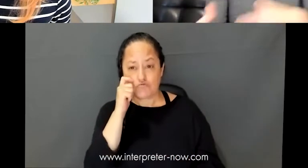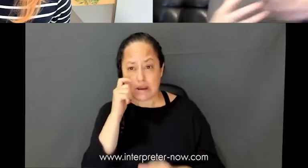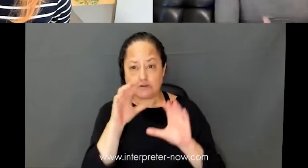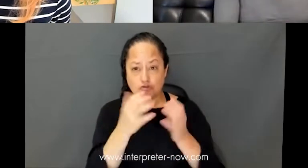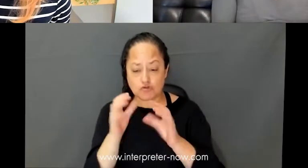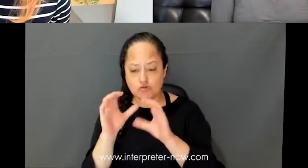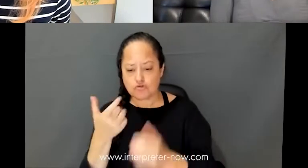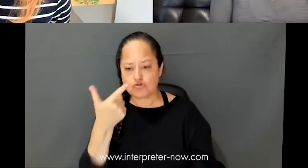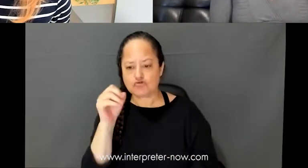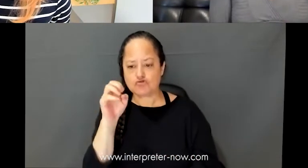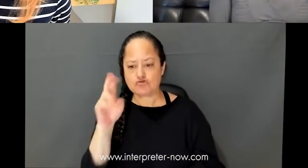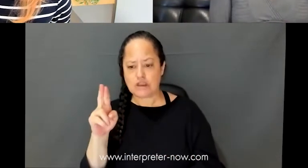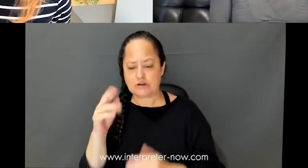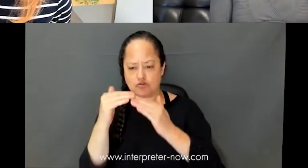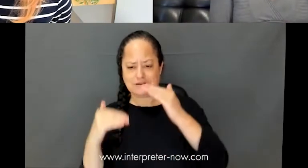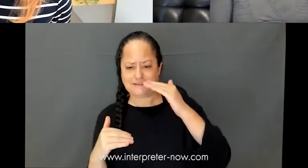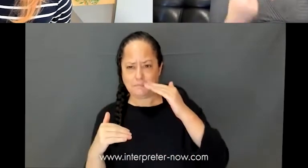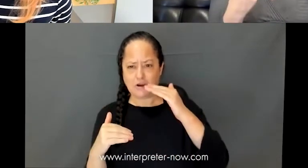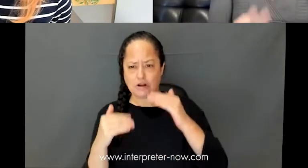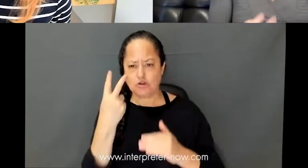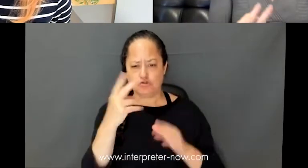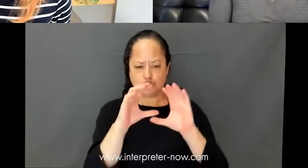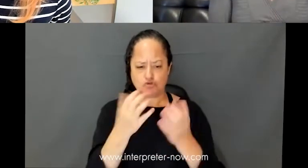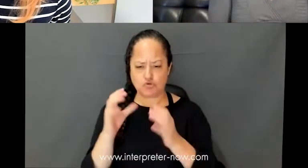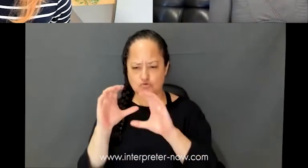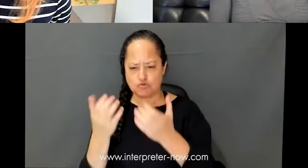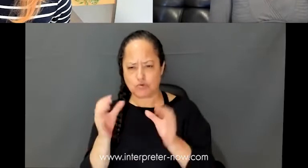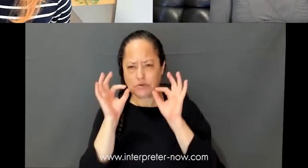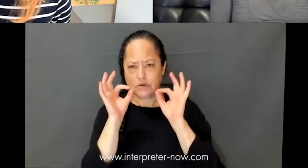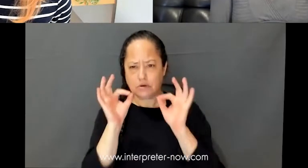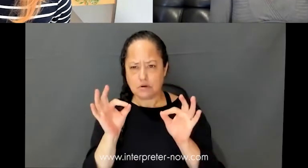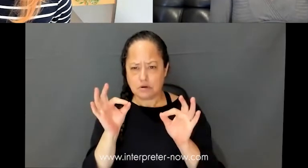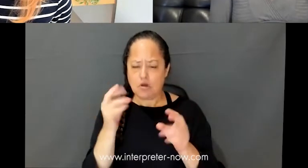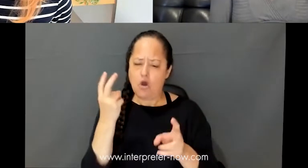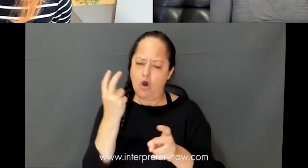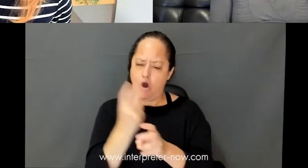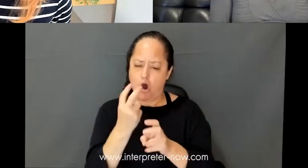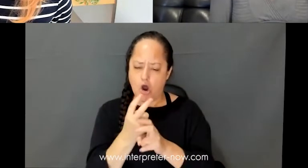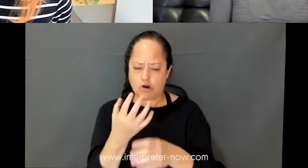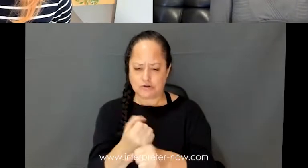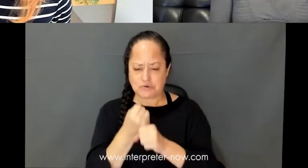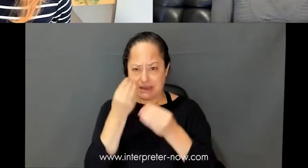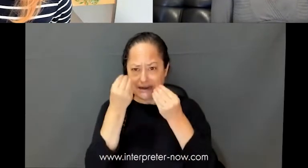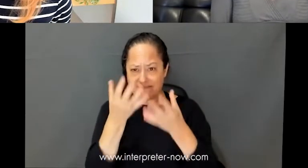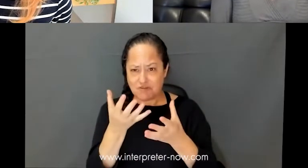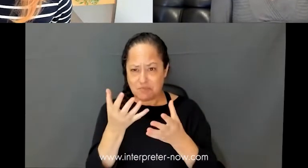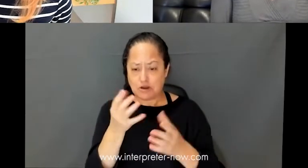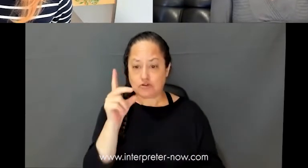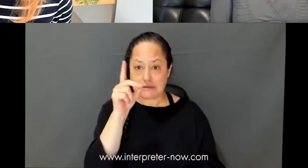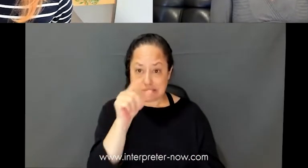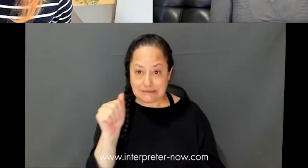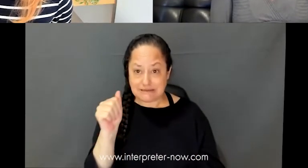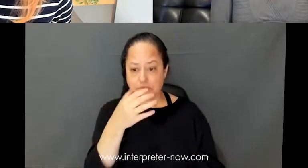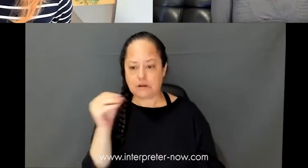gender disparities and so forth, two groups are incredibly hard to get information on, and that's disability and